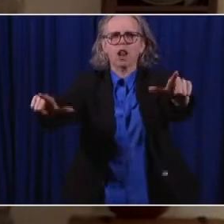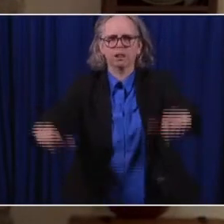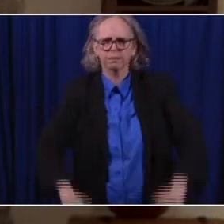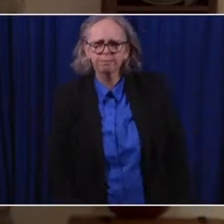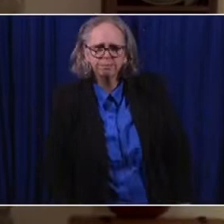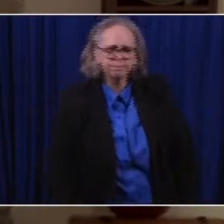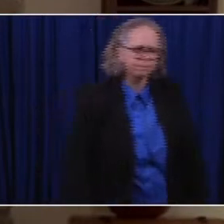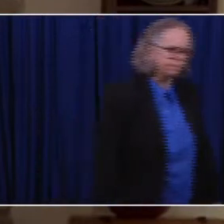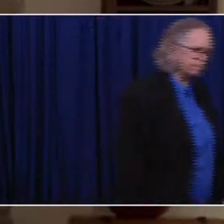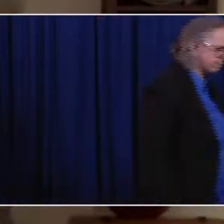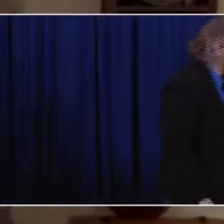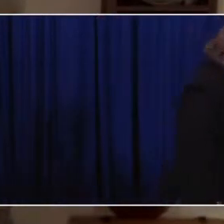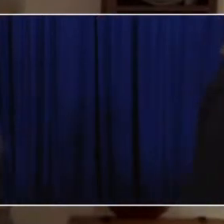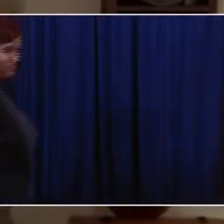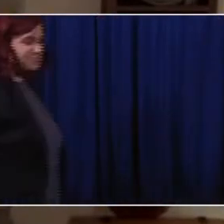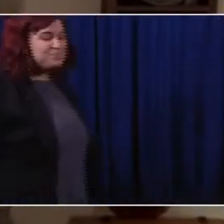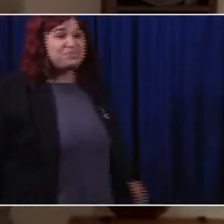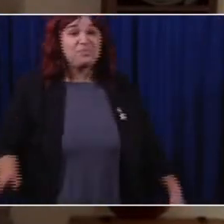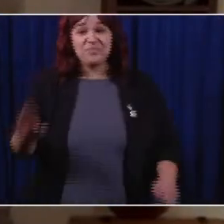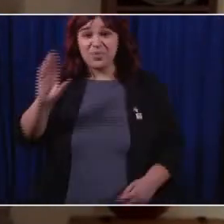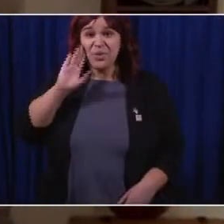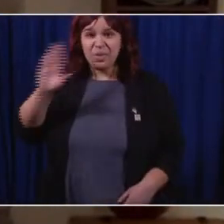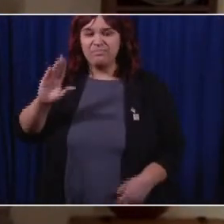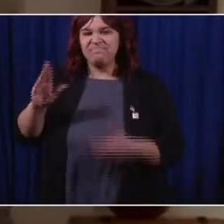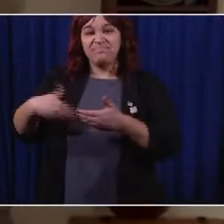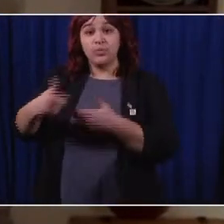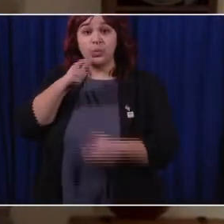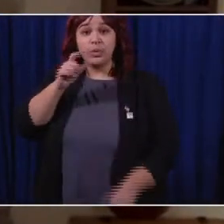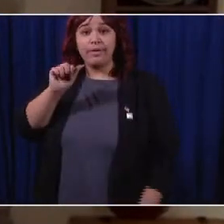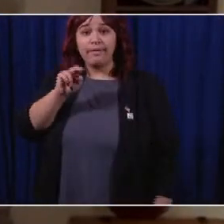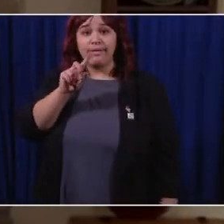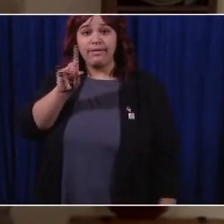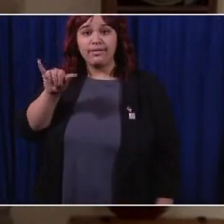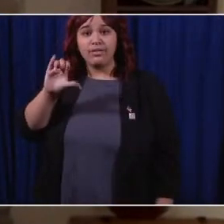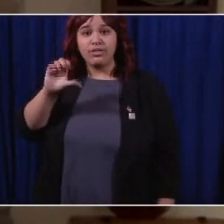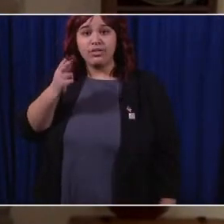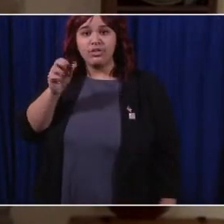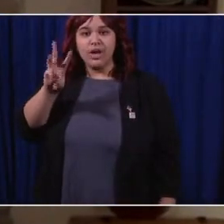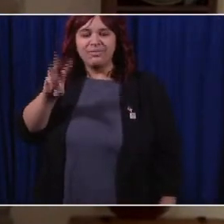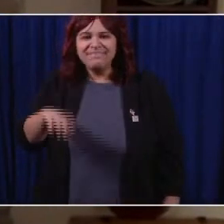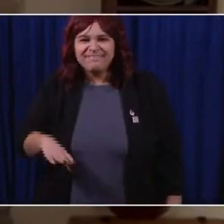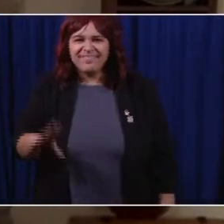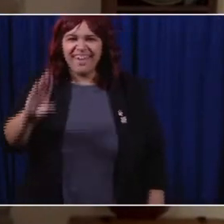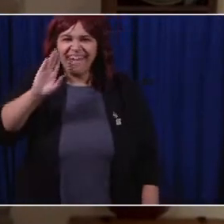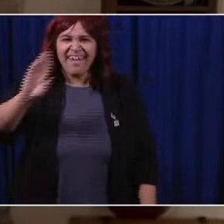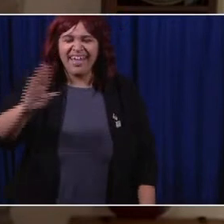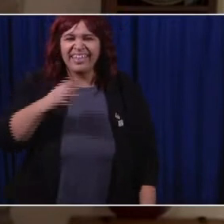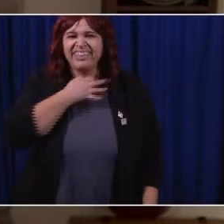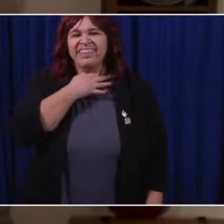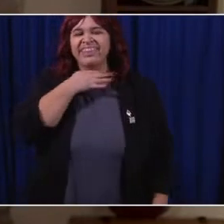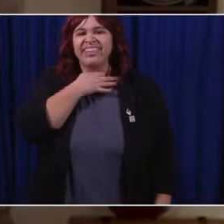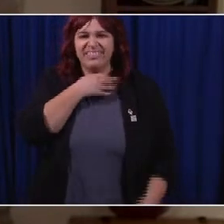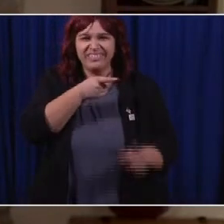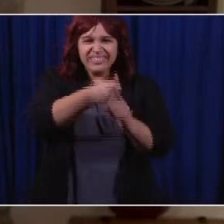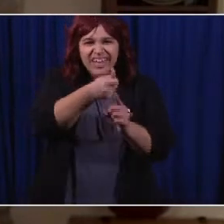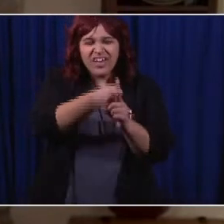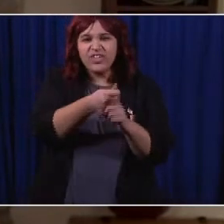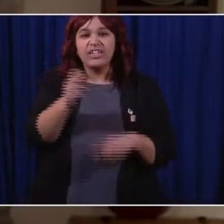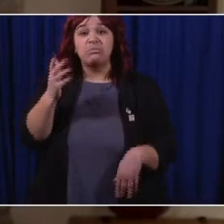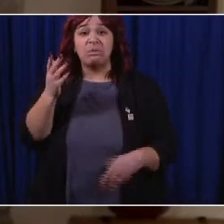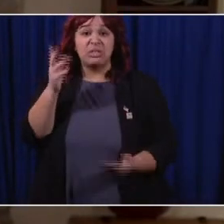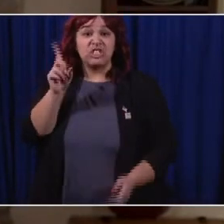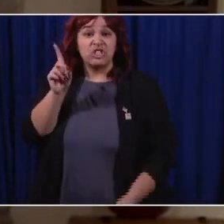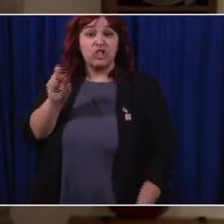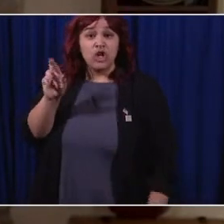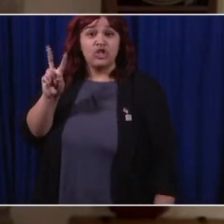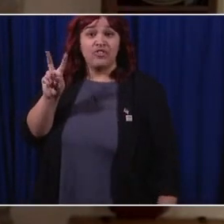Television. Andy. Hi, Governor. I'm wondering if you and maybe if Dr. Vanderhoff is on the call too, if you could maybe talk about